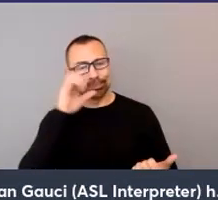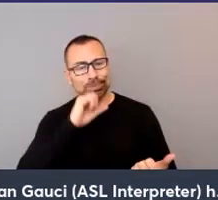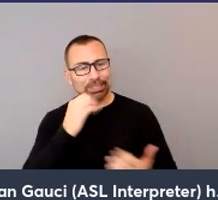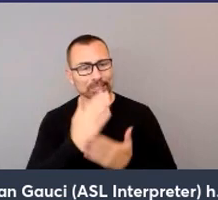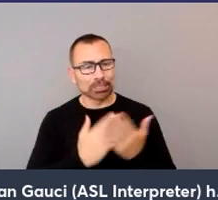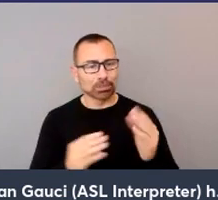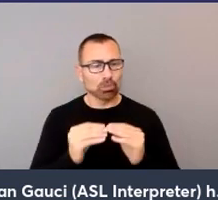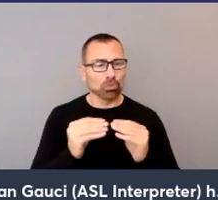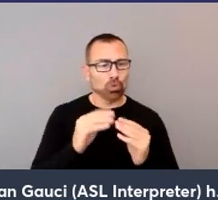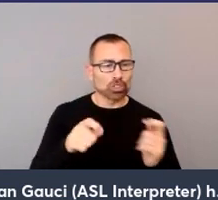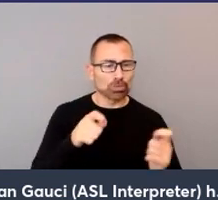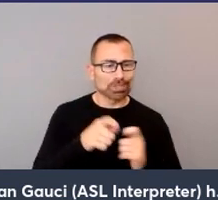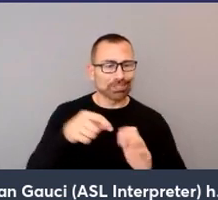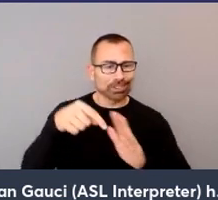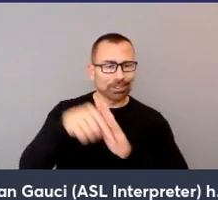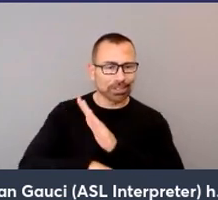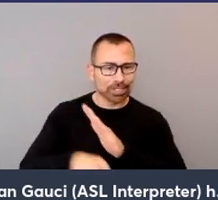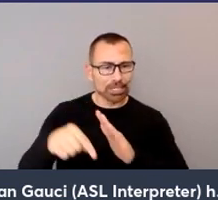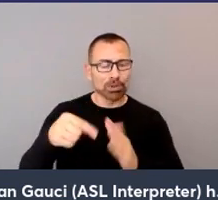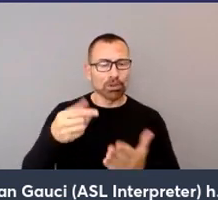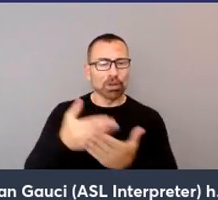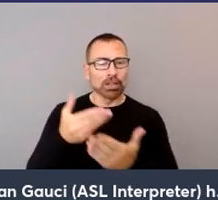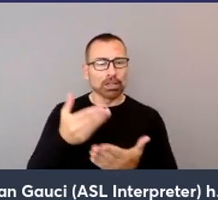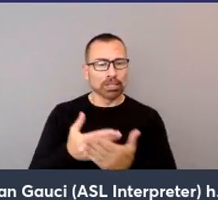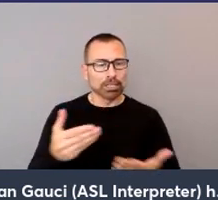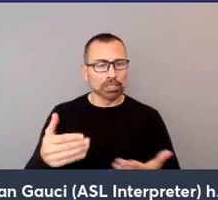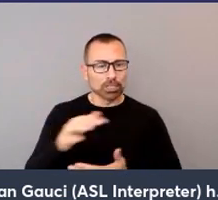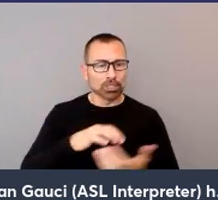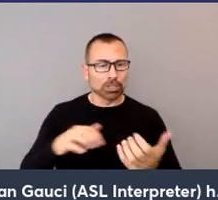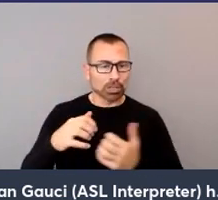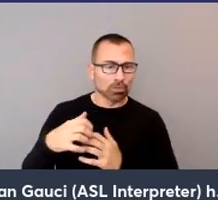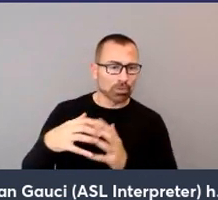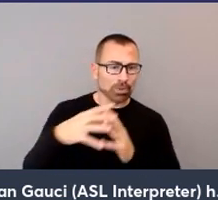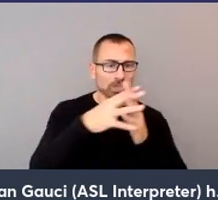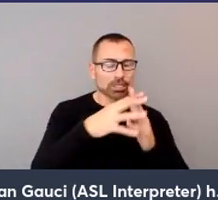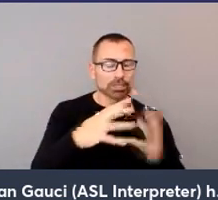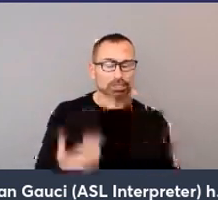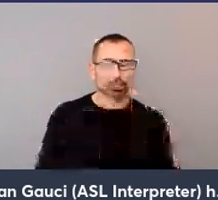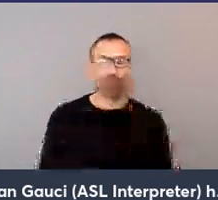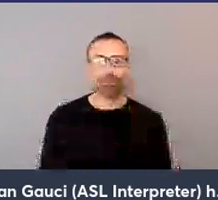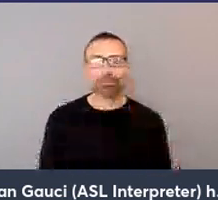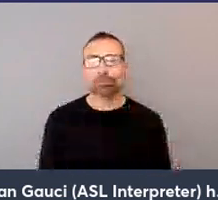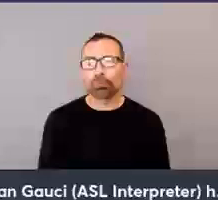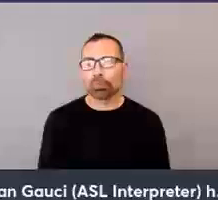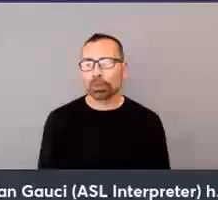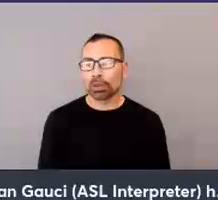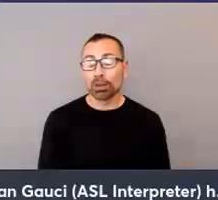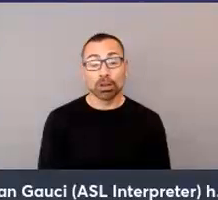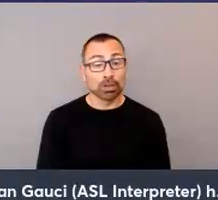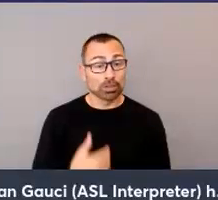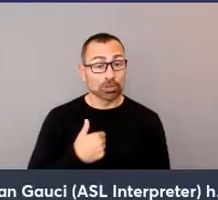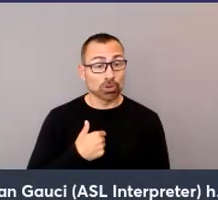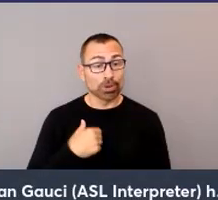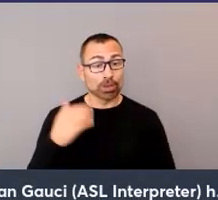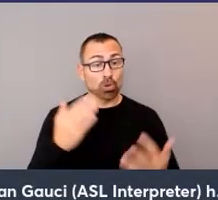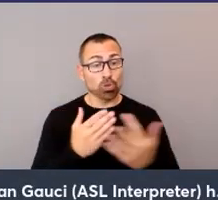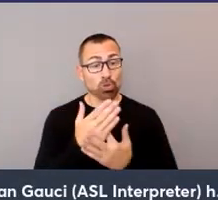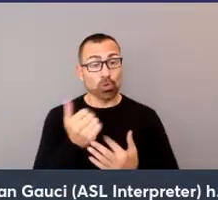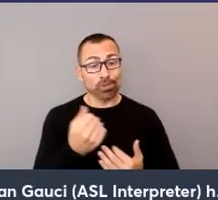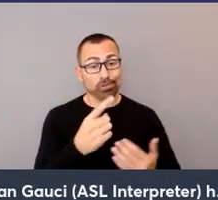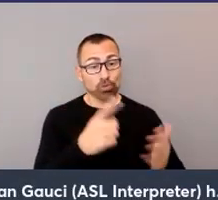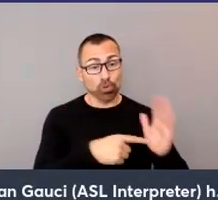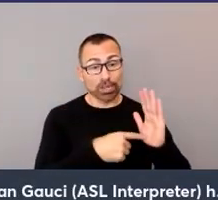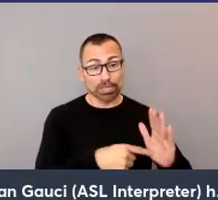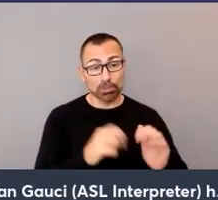deeper validations intrinsic to CloudFormation and for SAM. And so I can take us through a couple examples where we can go